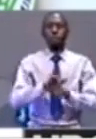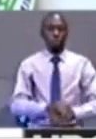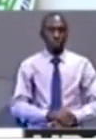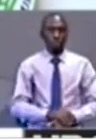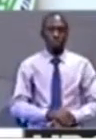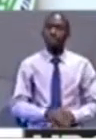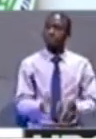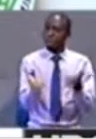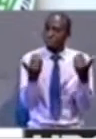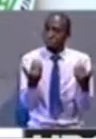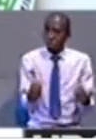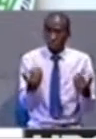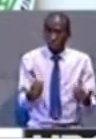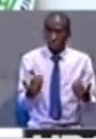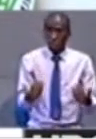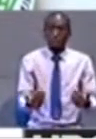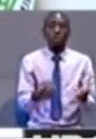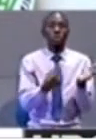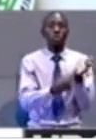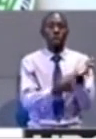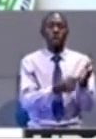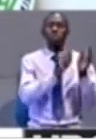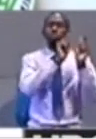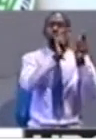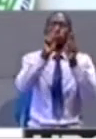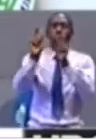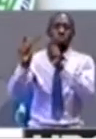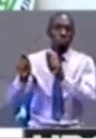today, in the whole of Uganda,